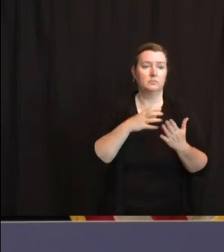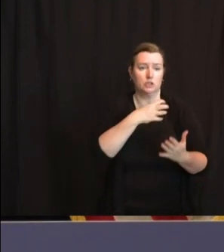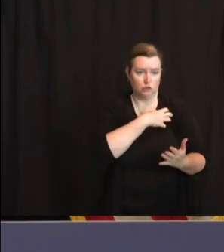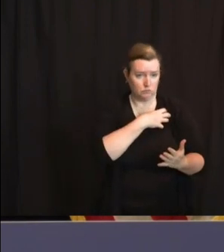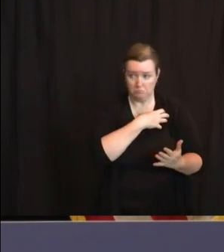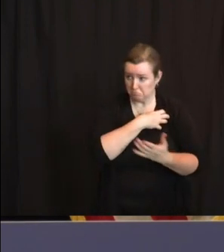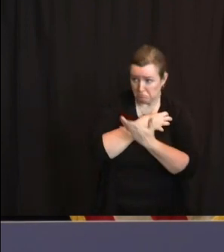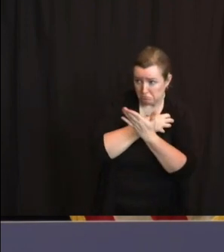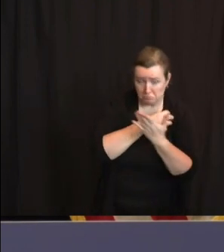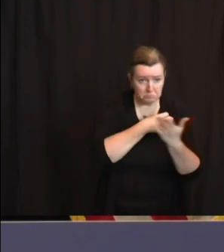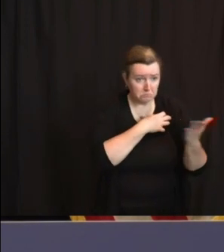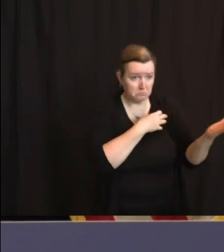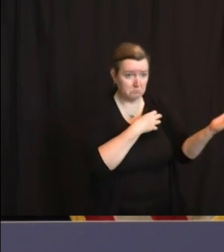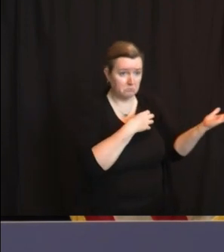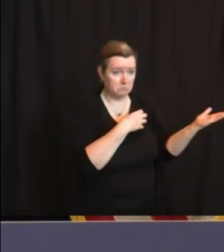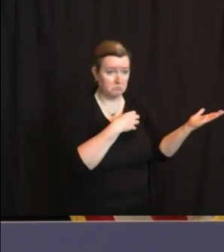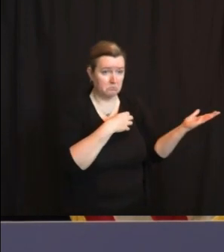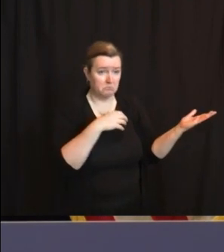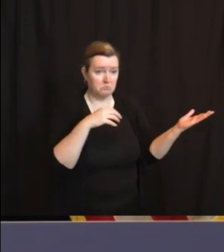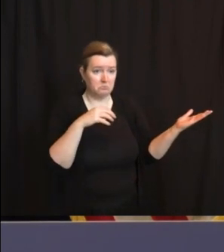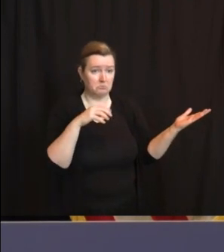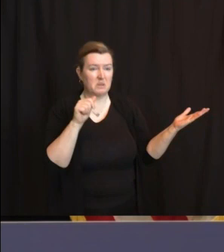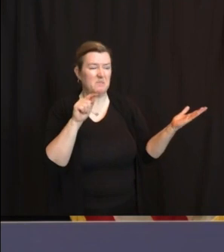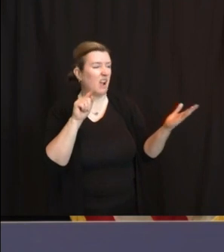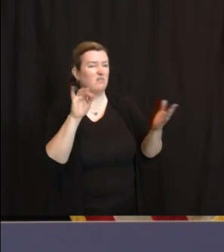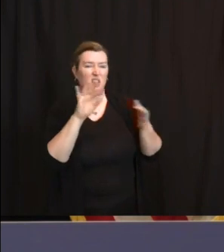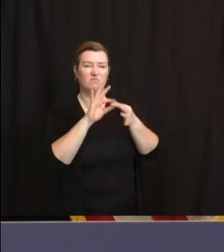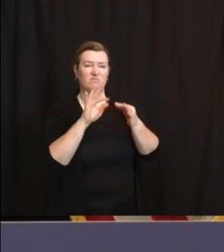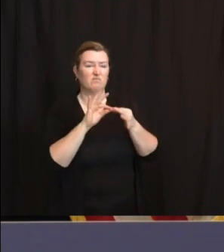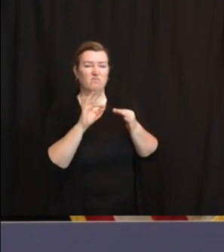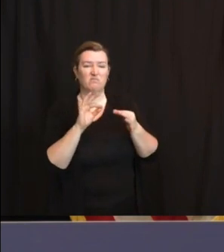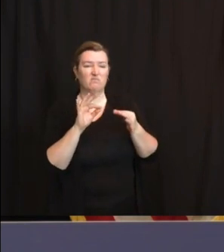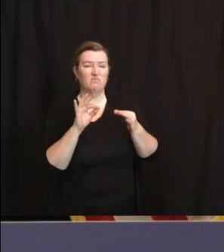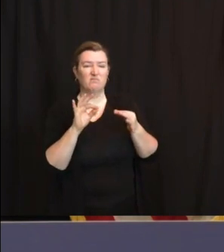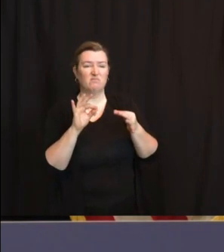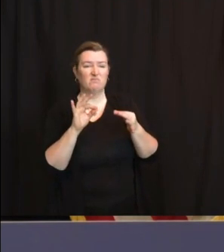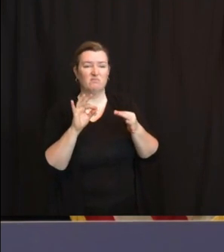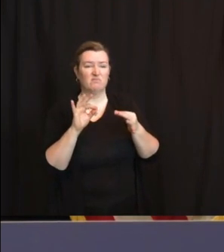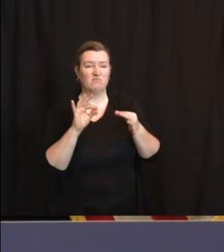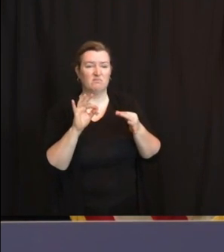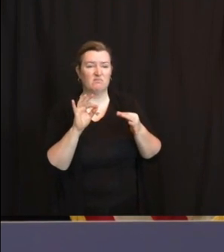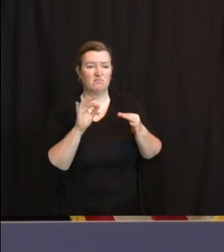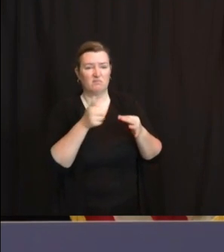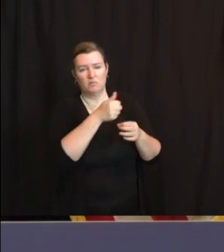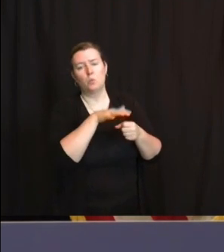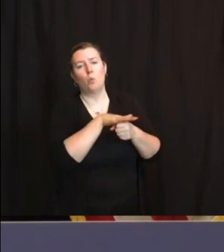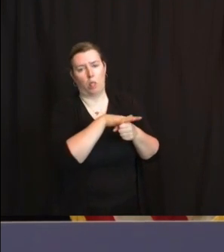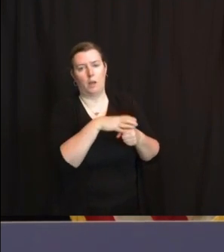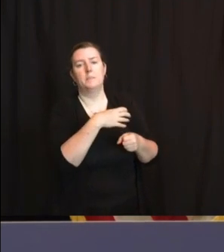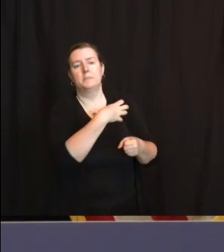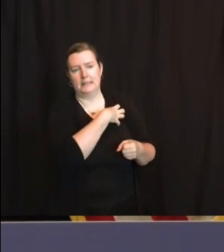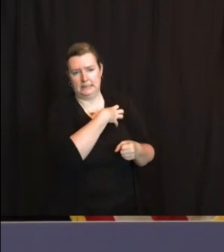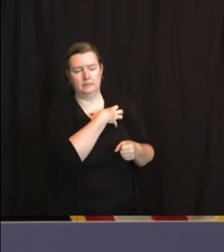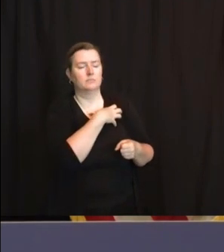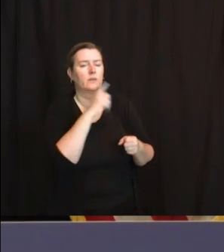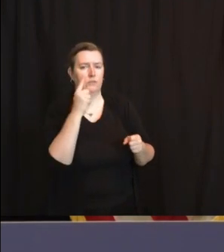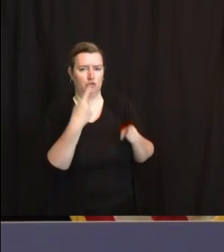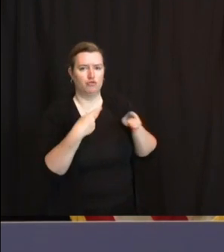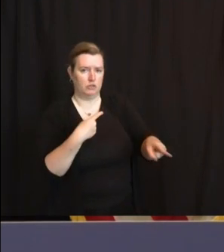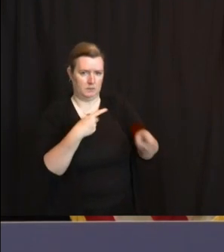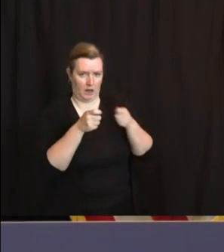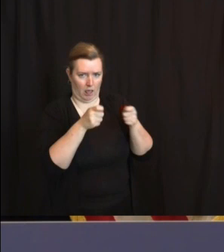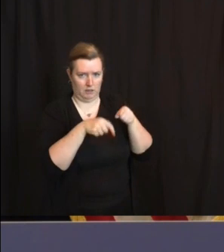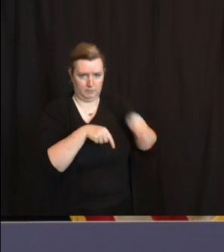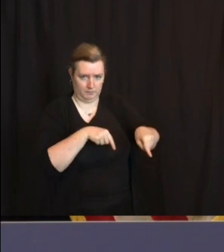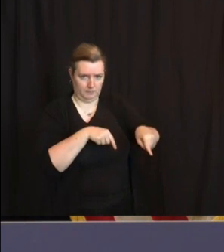This is a whole matter for local law enforcement, so they're going to make their own independent determinations as to how to handle the situation and de-escalate as